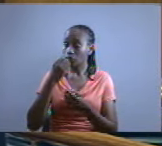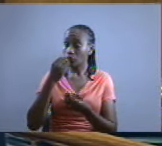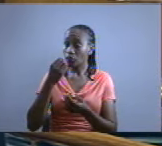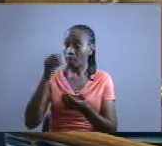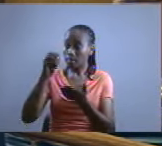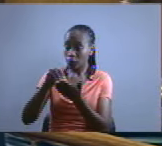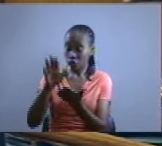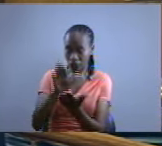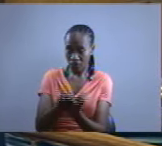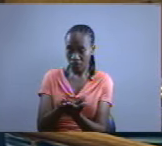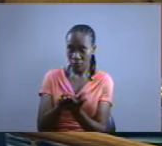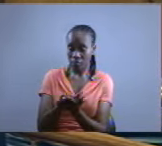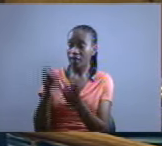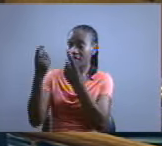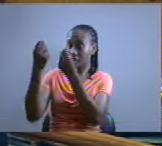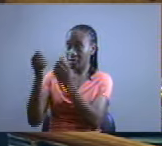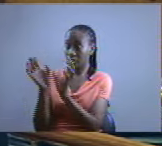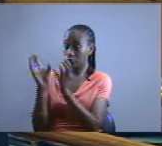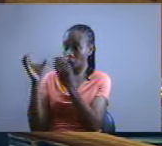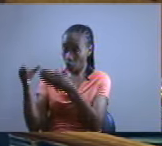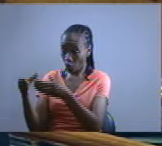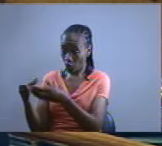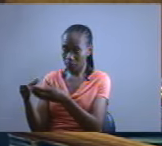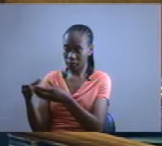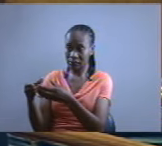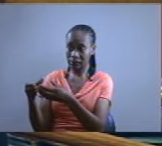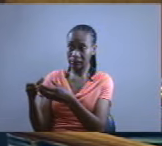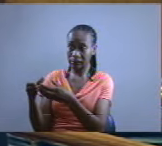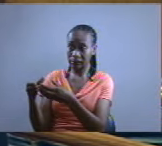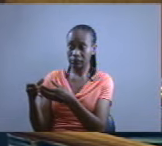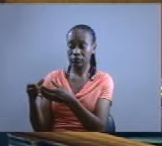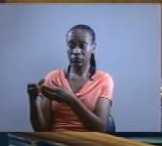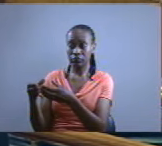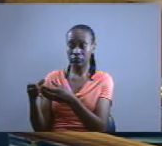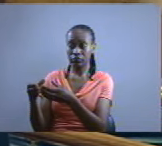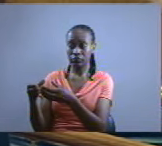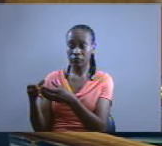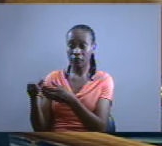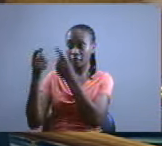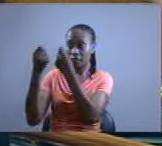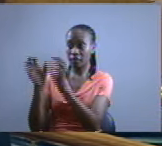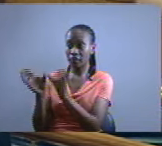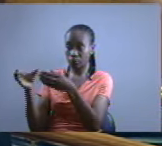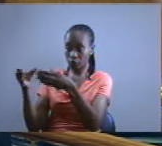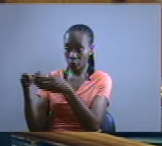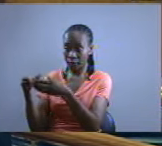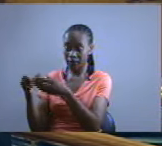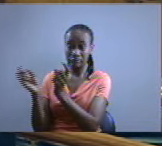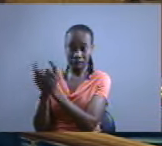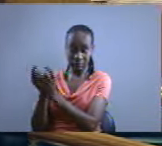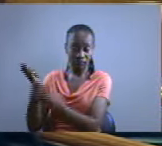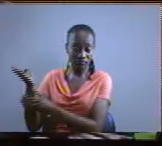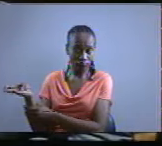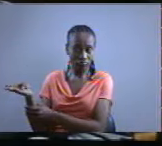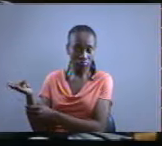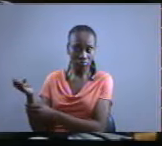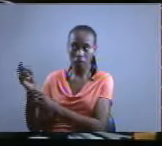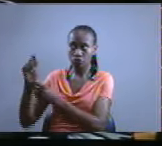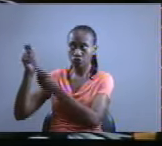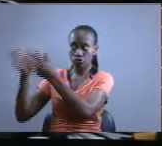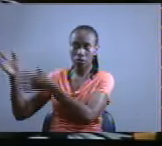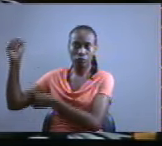sitting because there was an assertion that there's a meeting of the Finance Committee in this House. Yes, and when bells